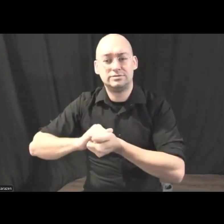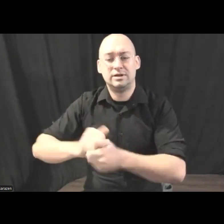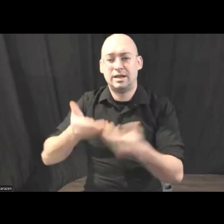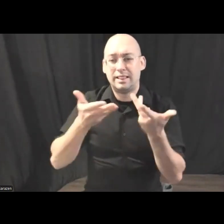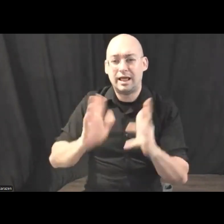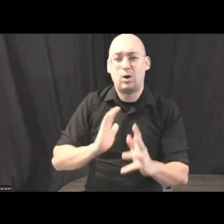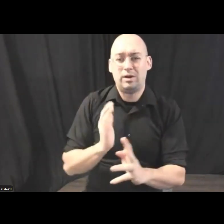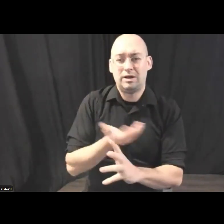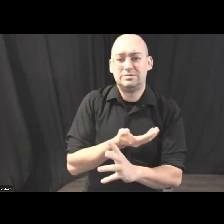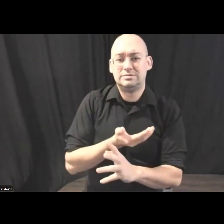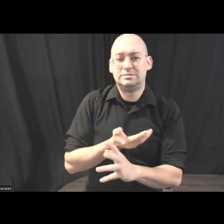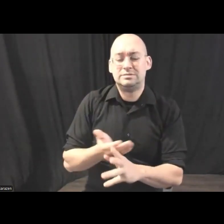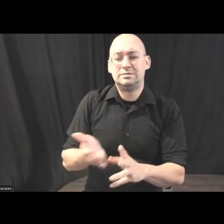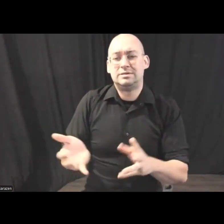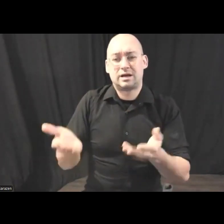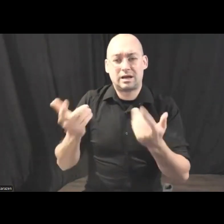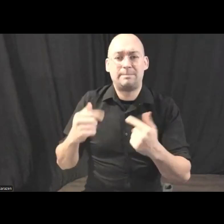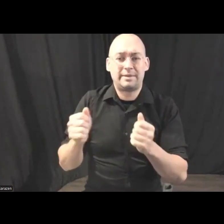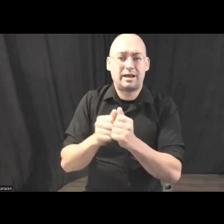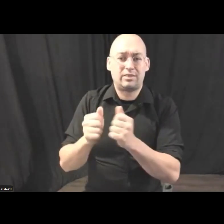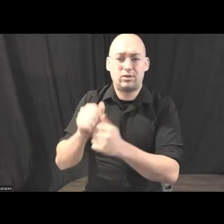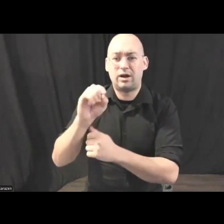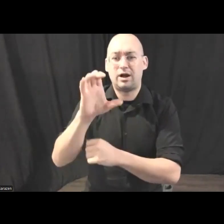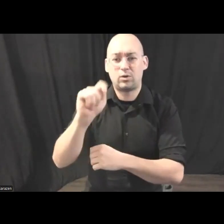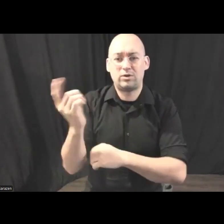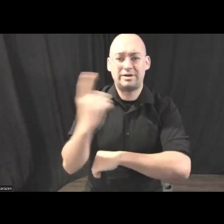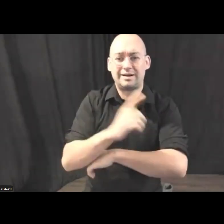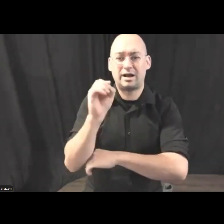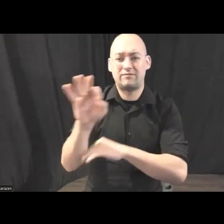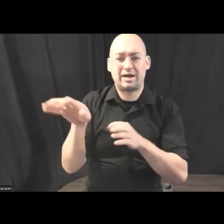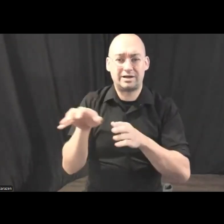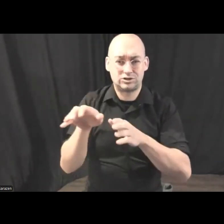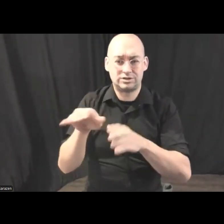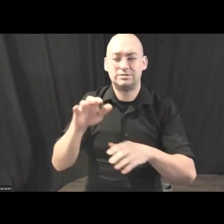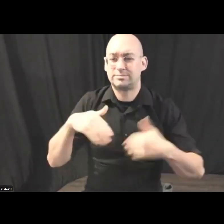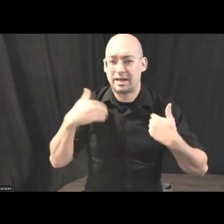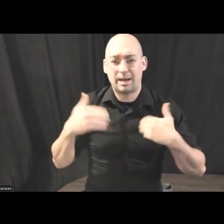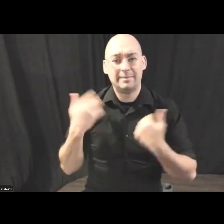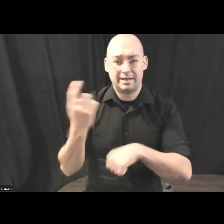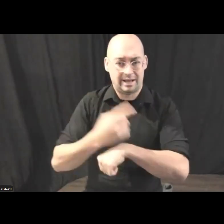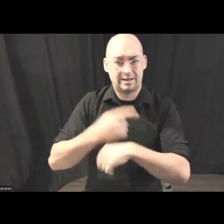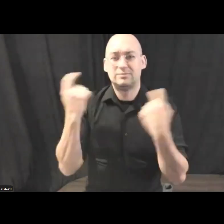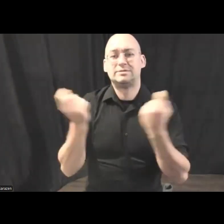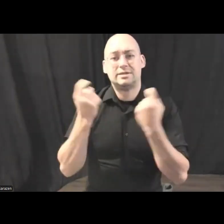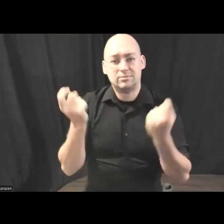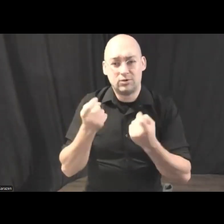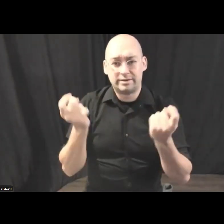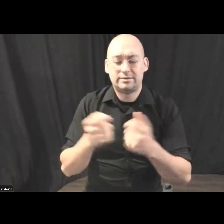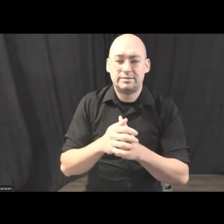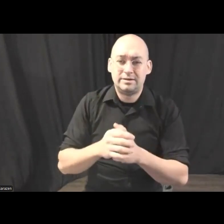to come together in October for the Day of Action. It was a very joyous day. We were celebrating